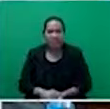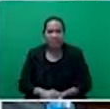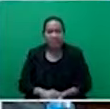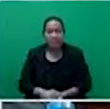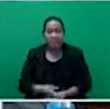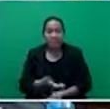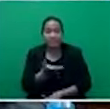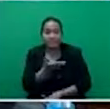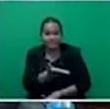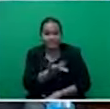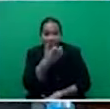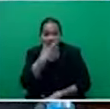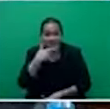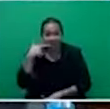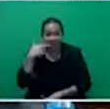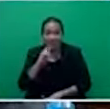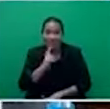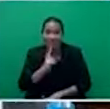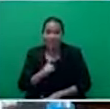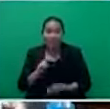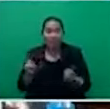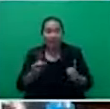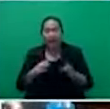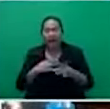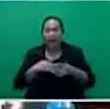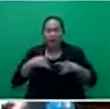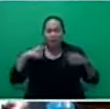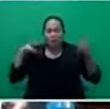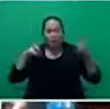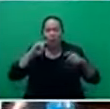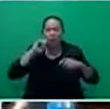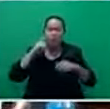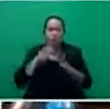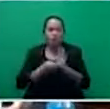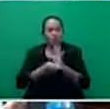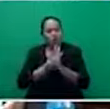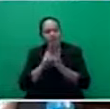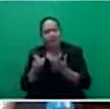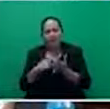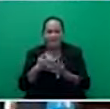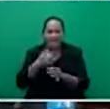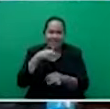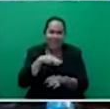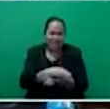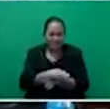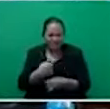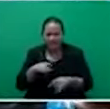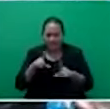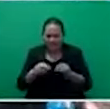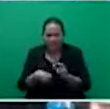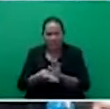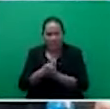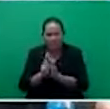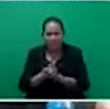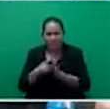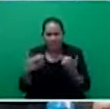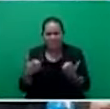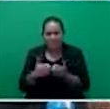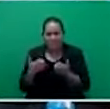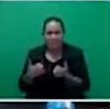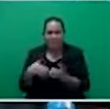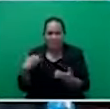said, oh, we're going to do another review in 6 months. We've done this review so many times. Mr.